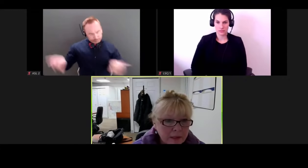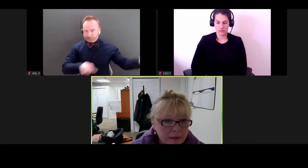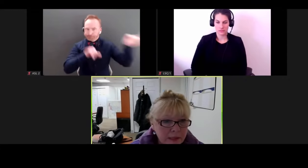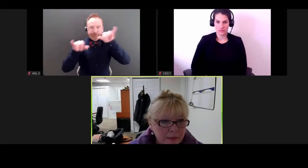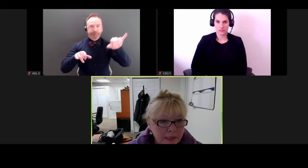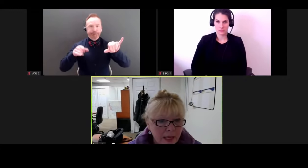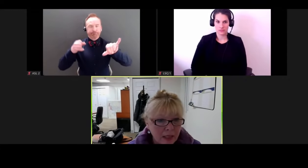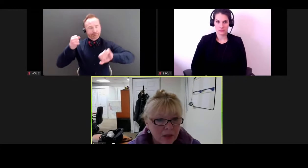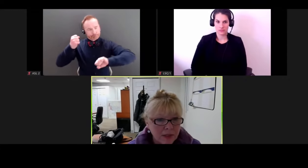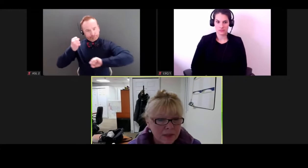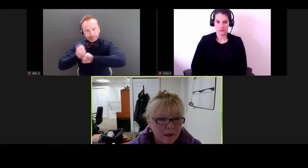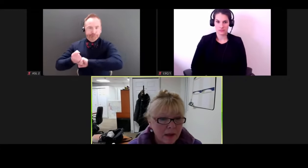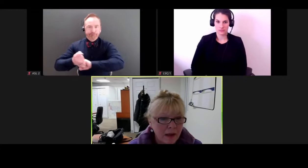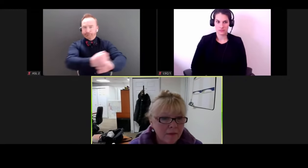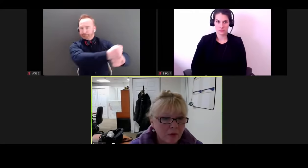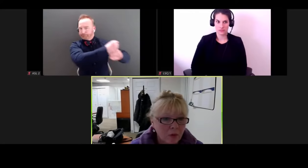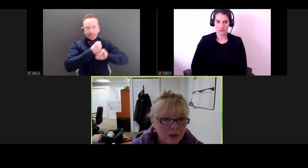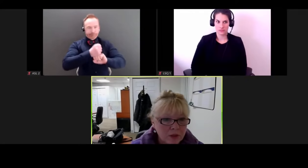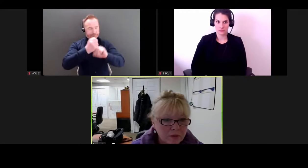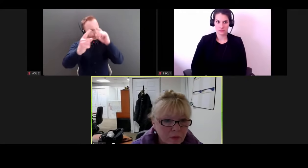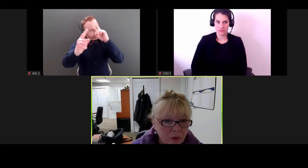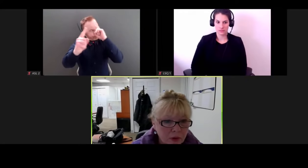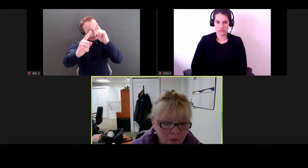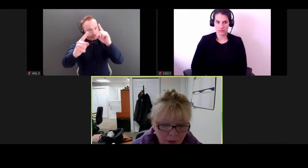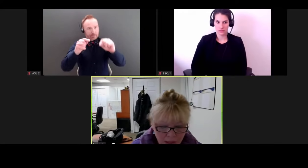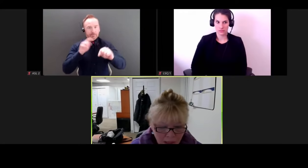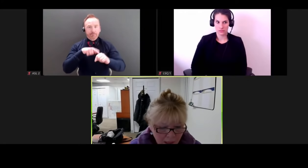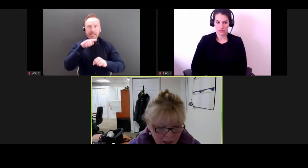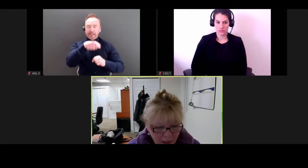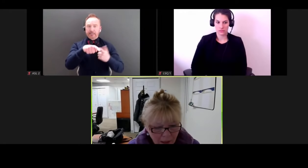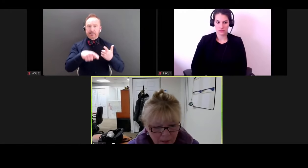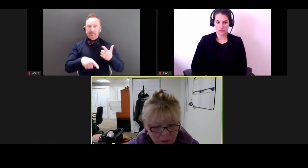solidarity to condemn these actions. And I have a question for you.